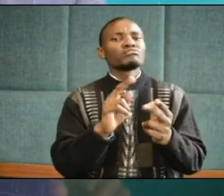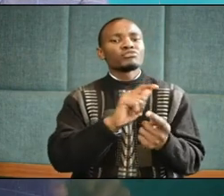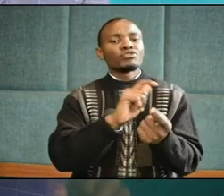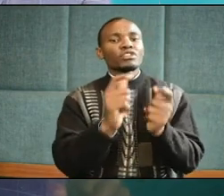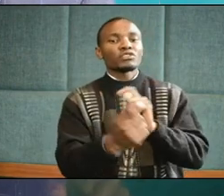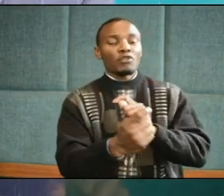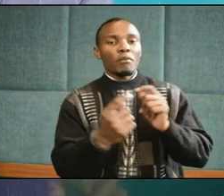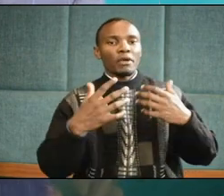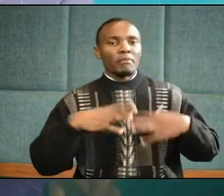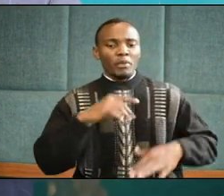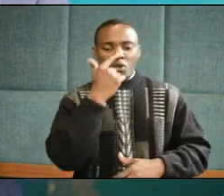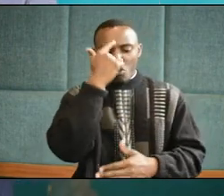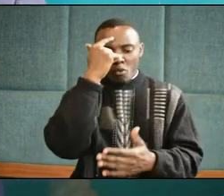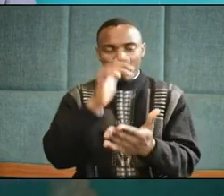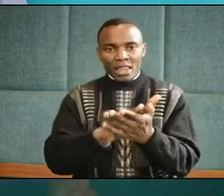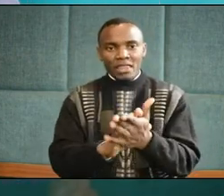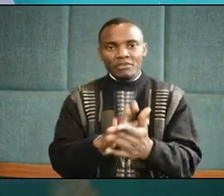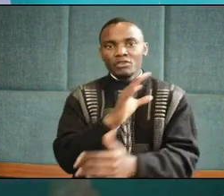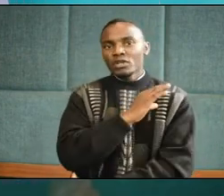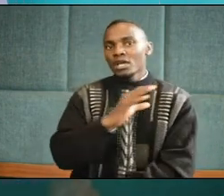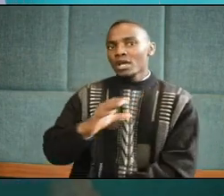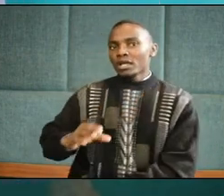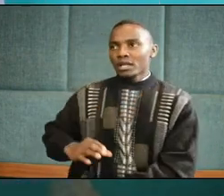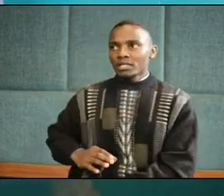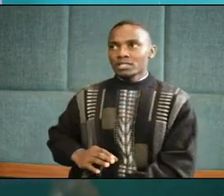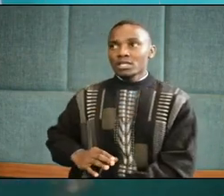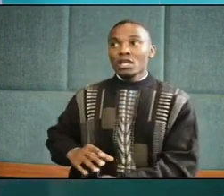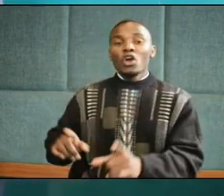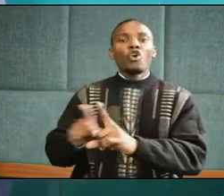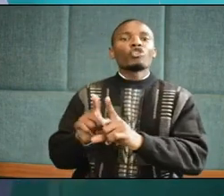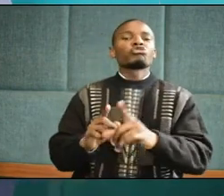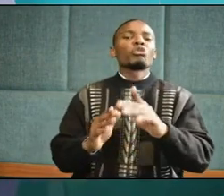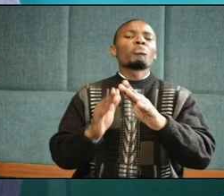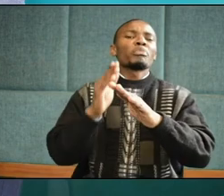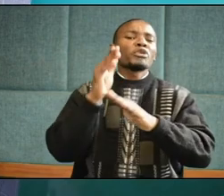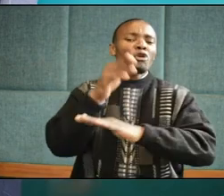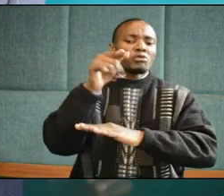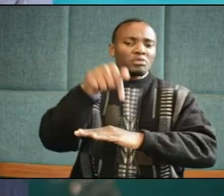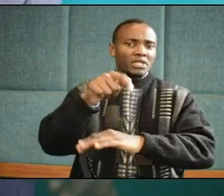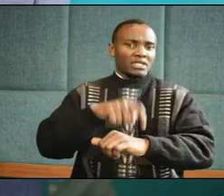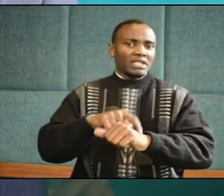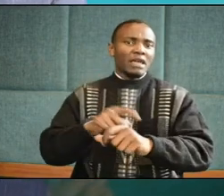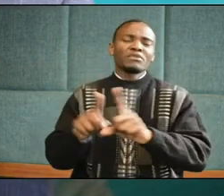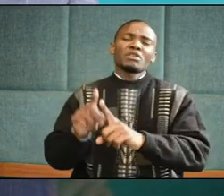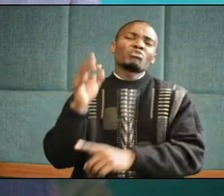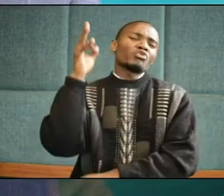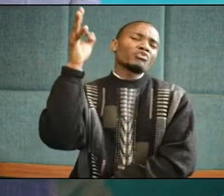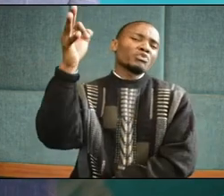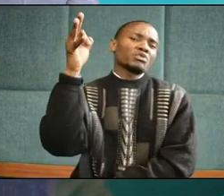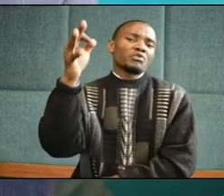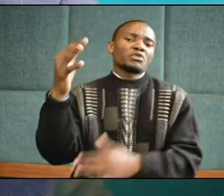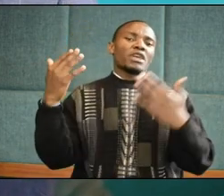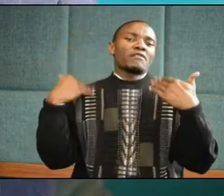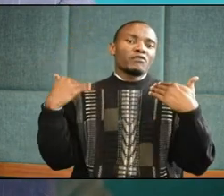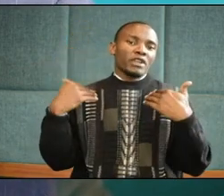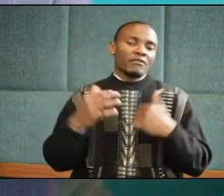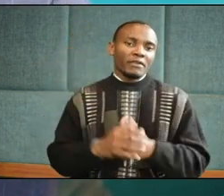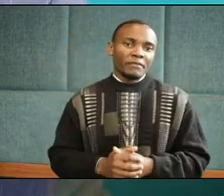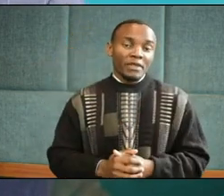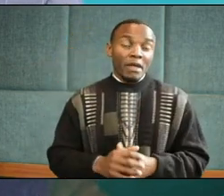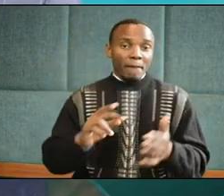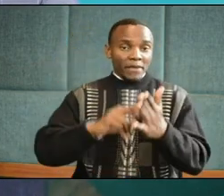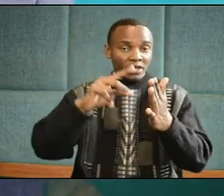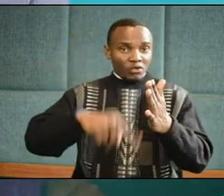in Christ. And it will be beyond this era of time to eternity. And